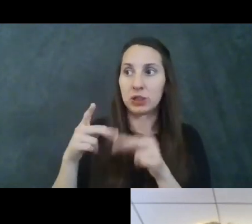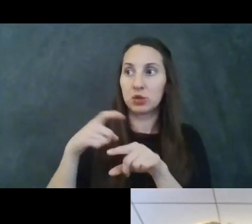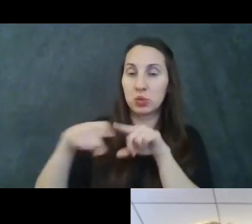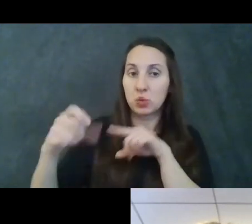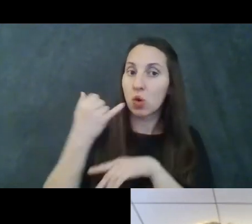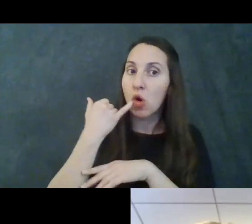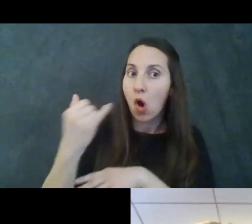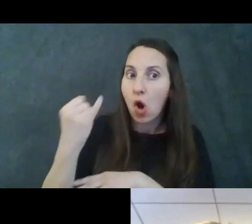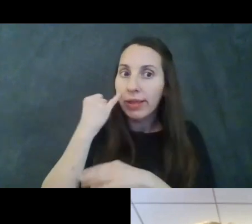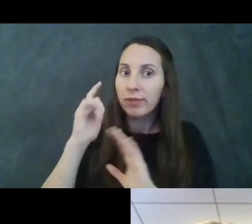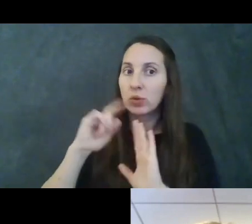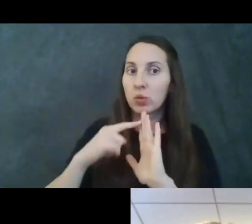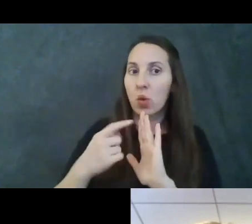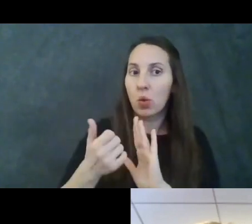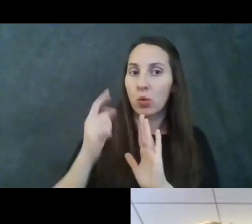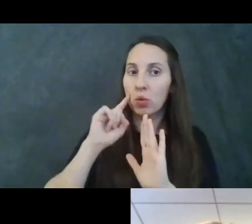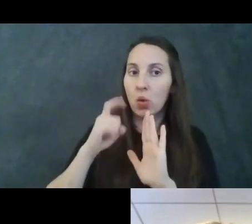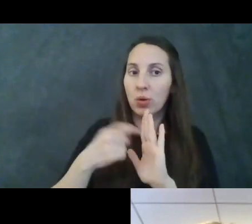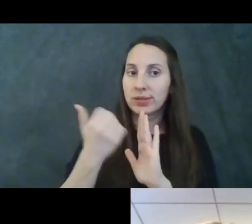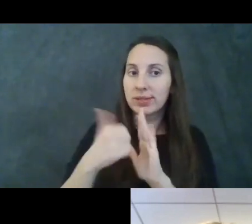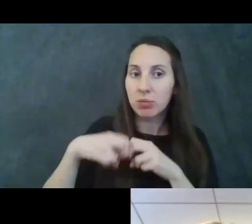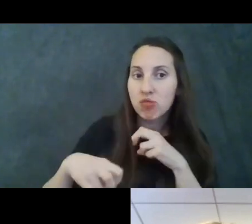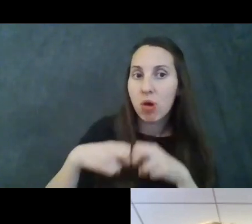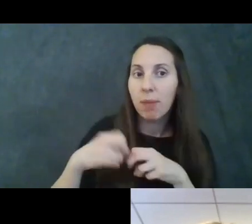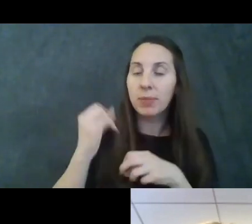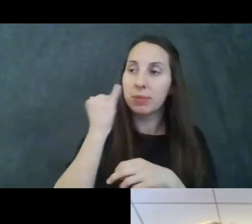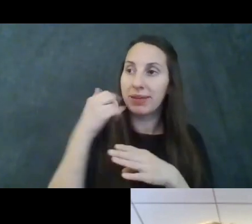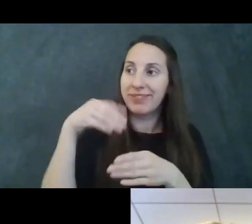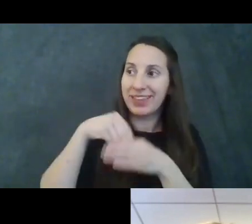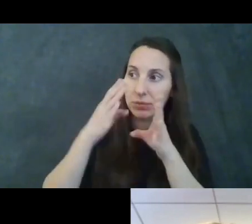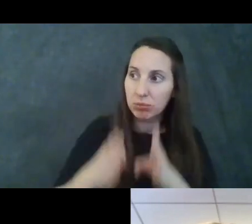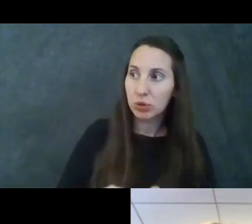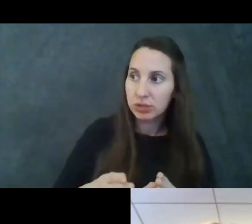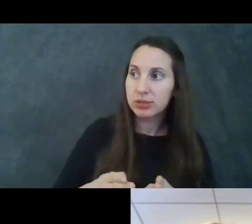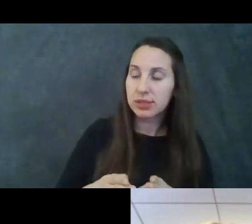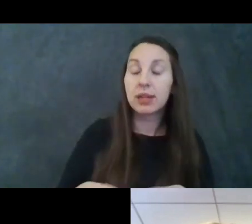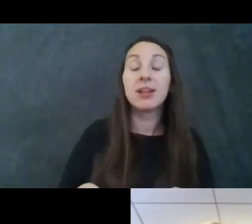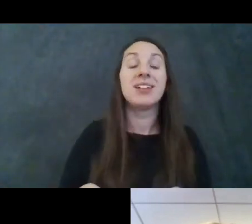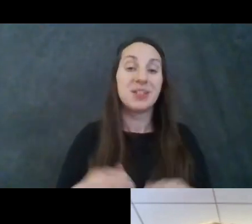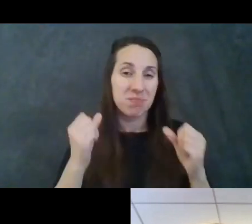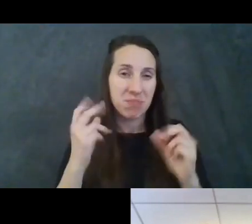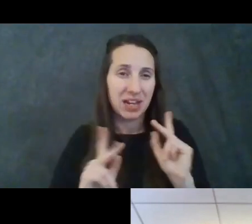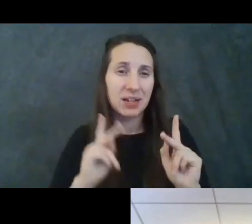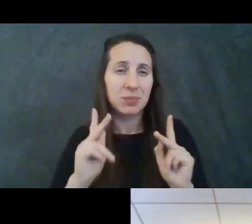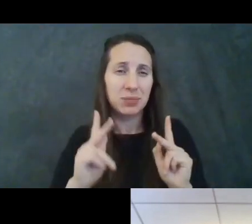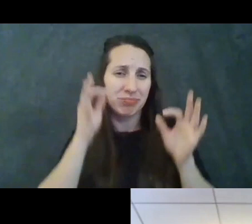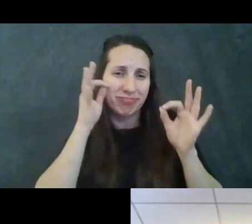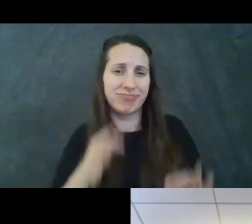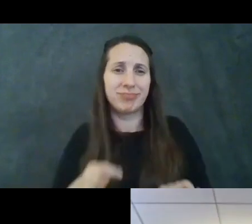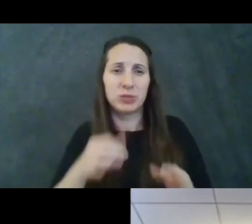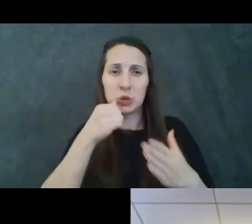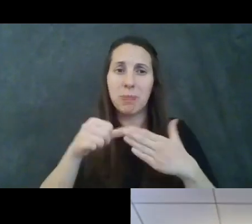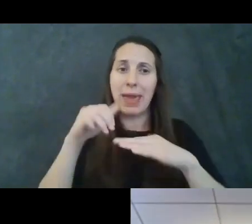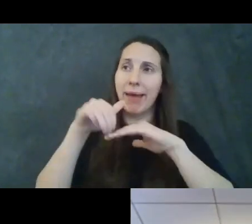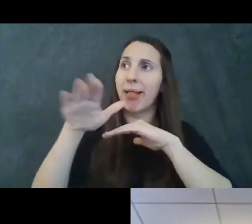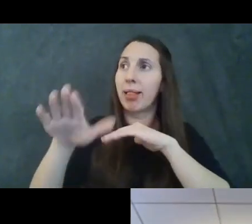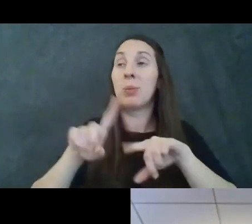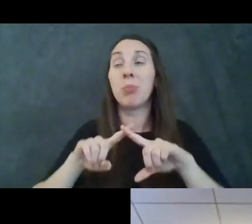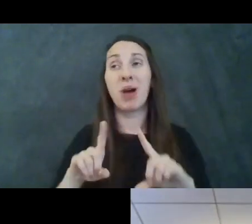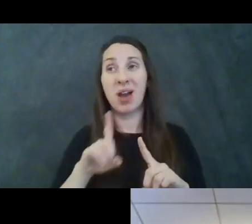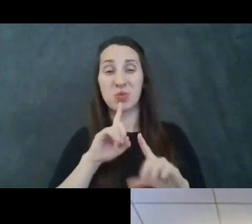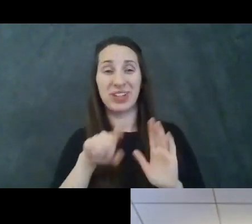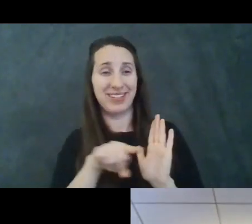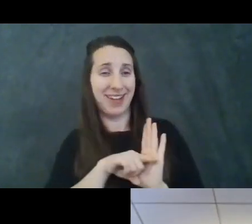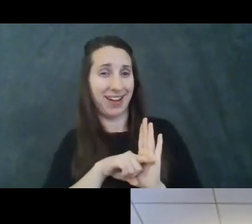voting. I think as Stan said, a lot of people with disabilities opted for the mail-in choice. The downside of that, I think, is sometimes it's